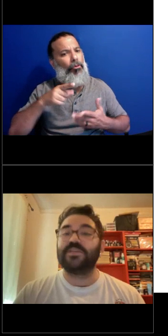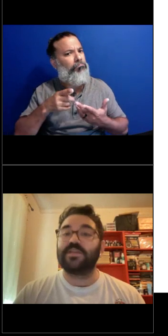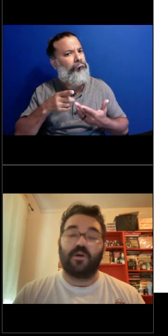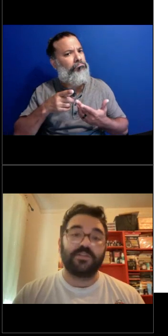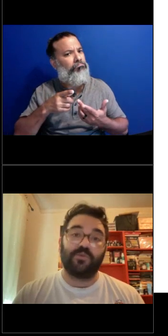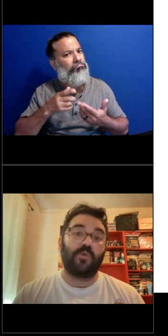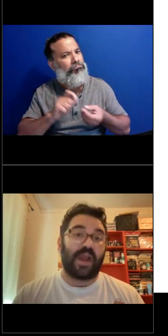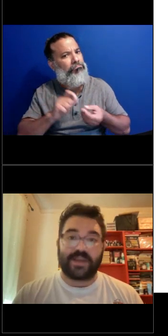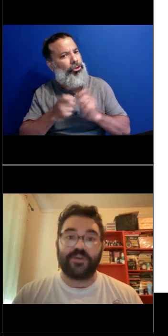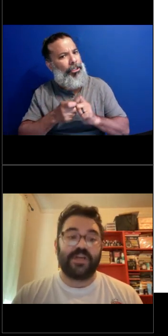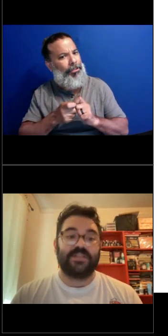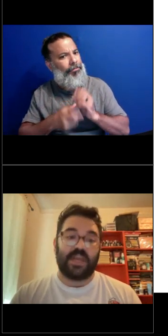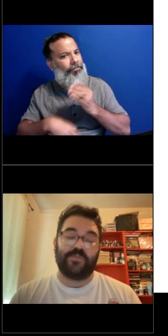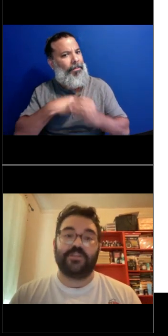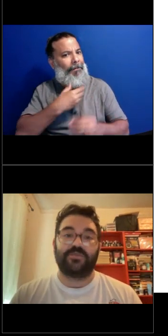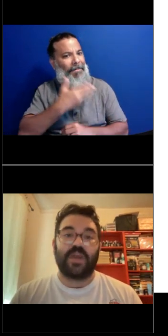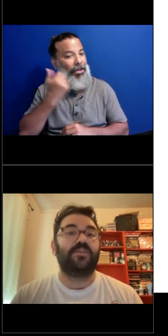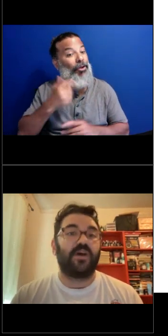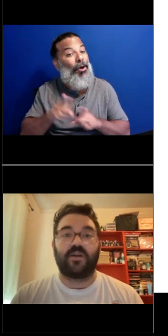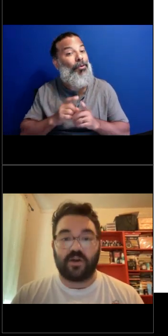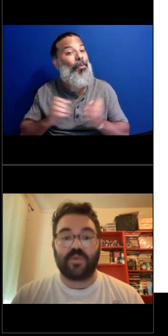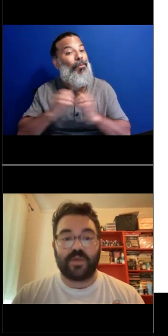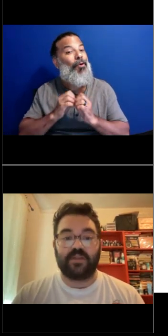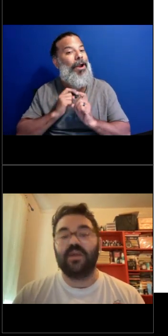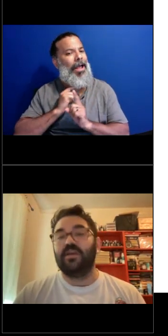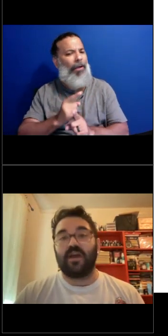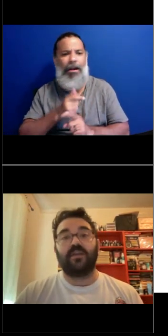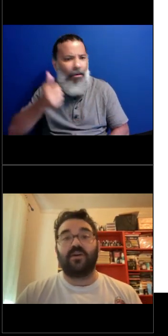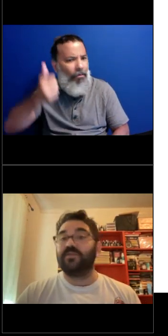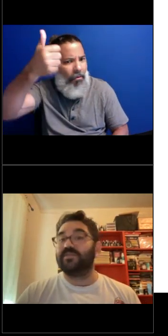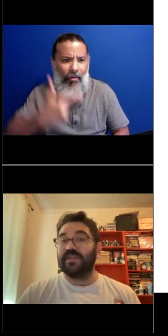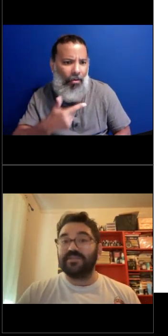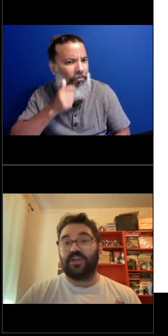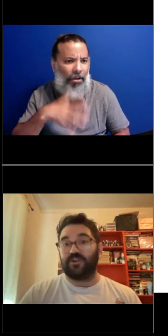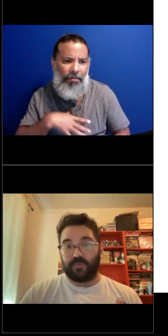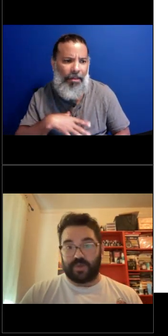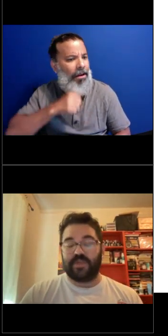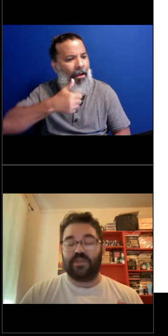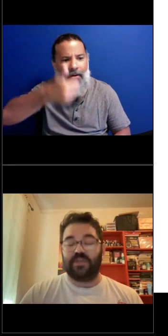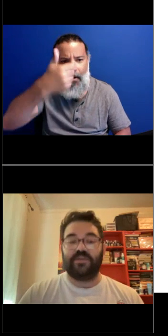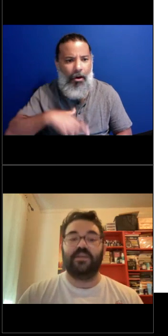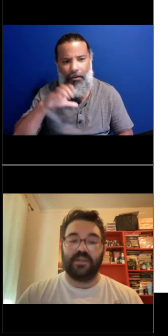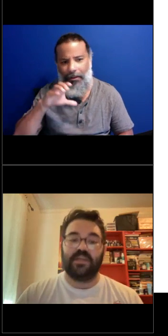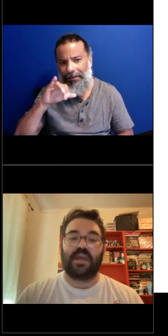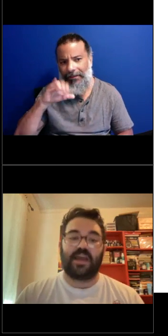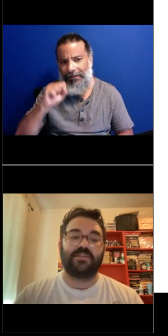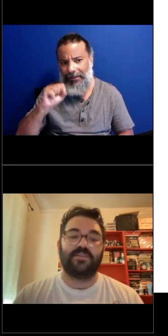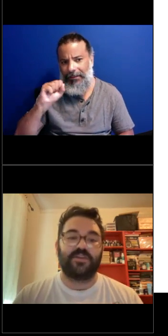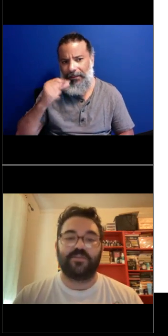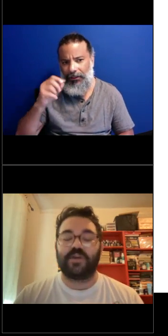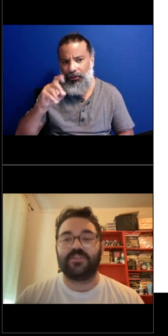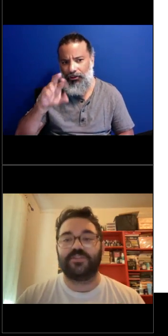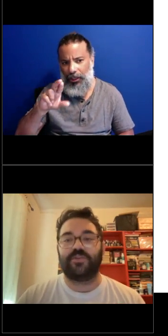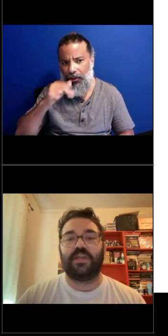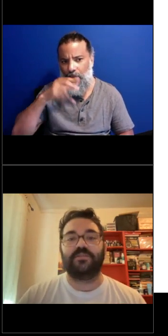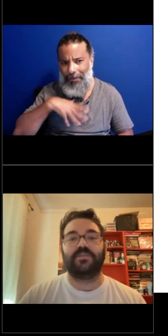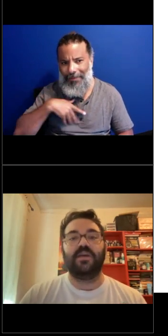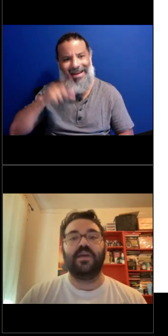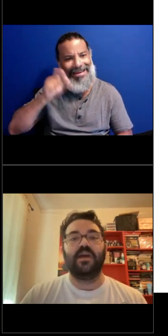And of course, they're also more accurate statements, right? Not all women, not all cisgender women even need access to cervical